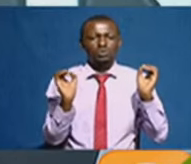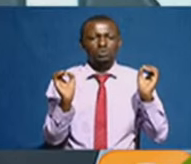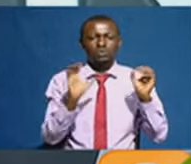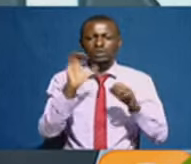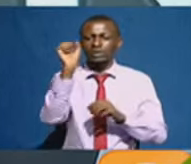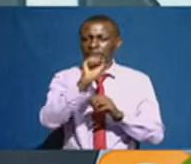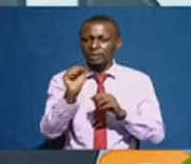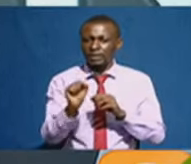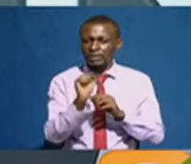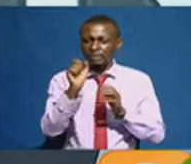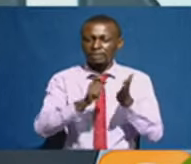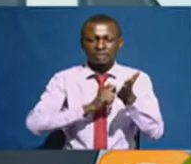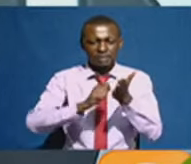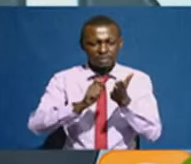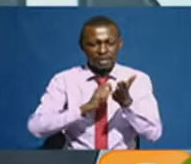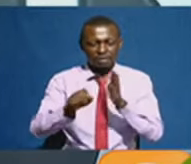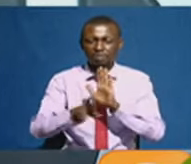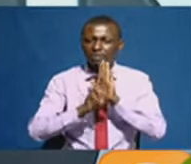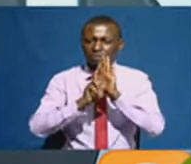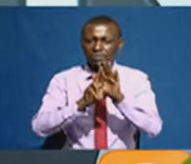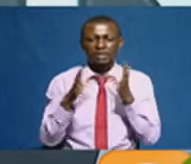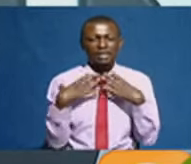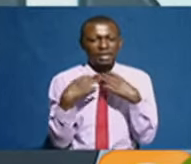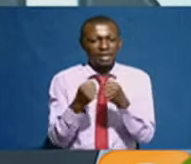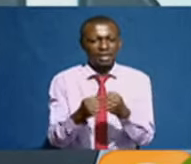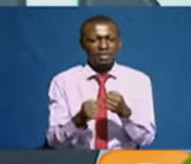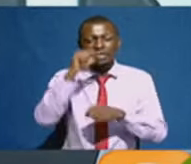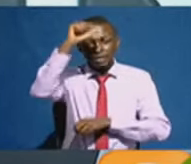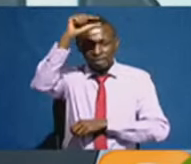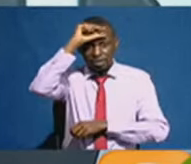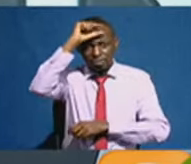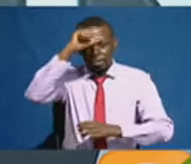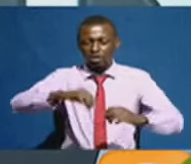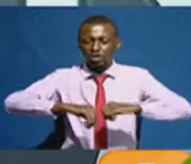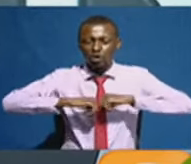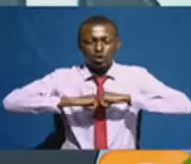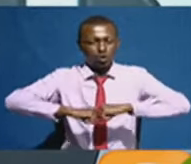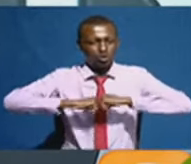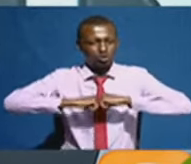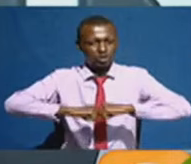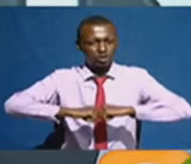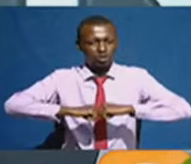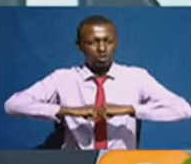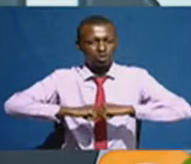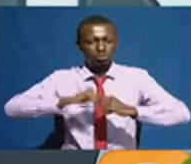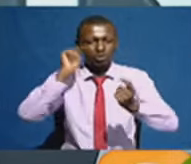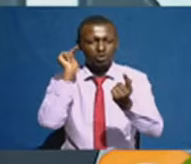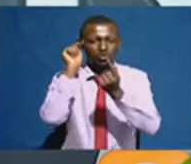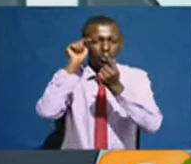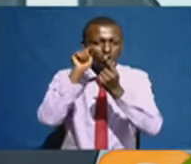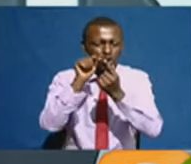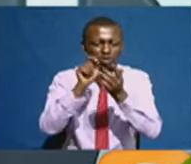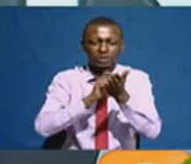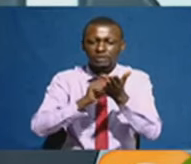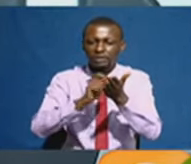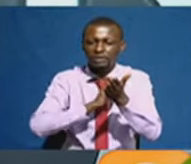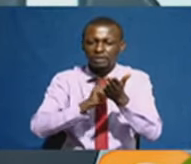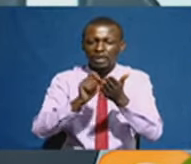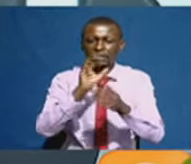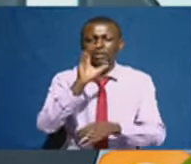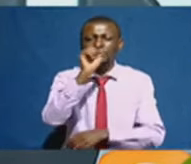the Cabinet Secretary for Health, who is a government official. So for all intents and purposes, it was signed by a